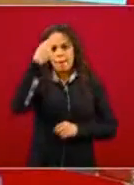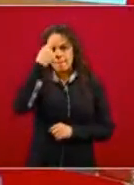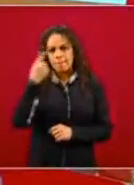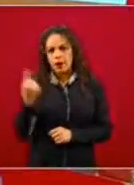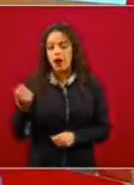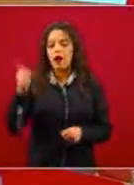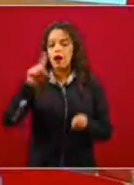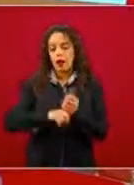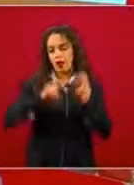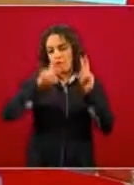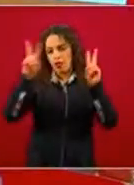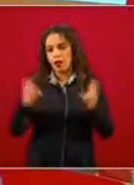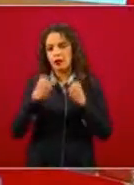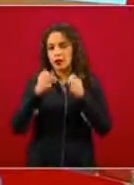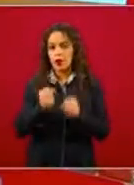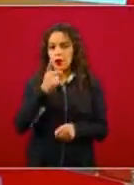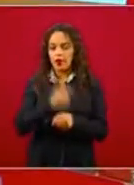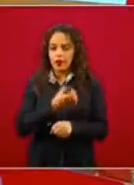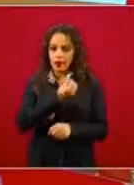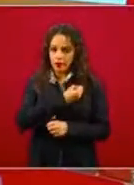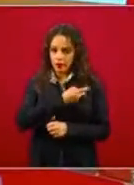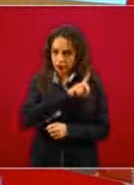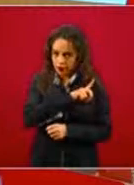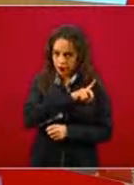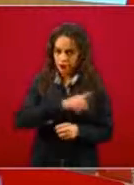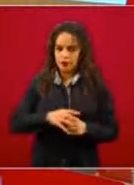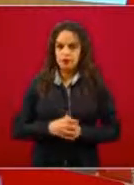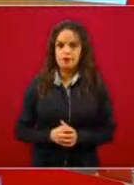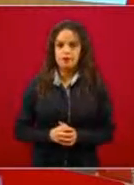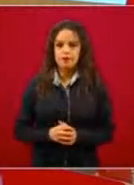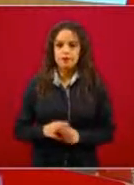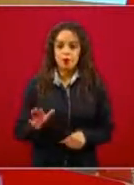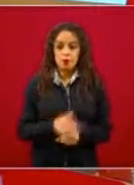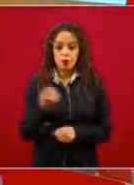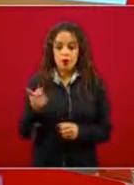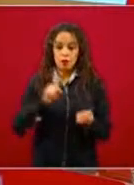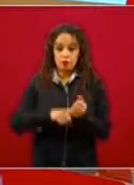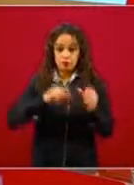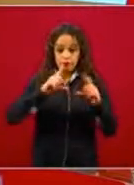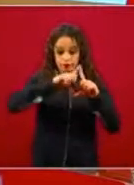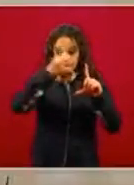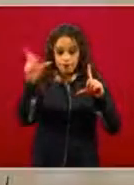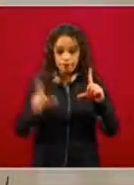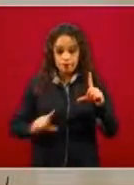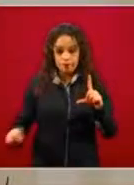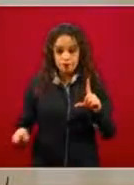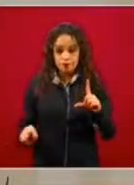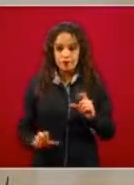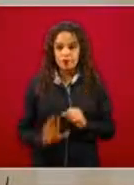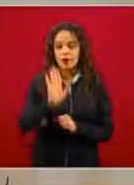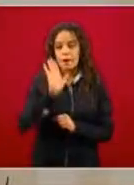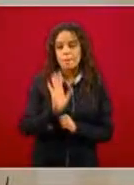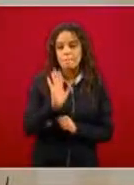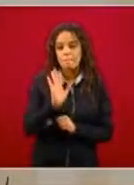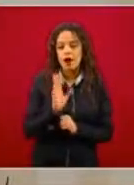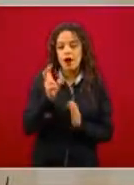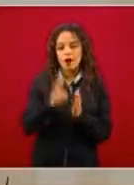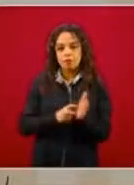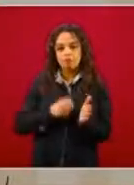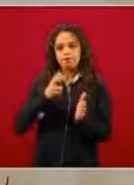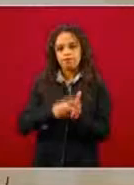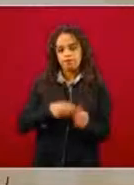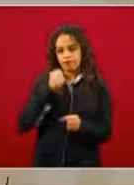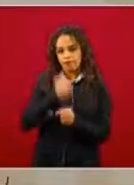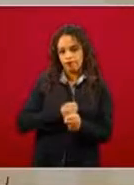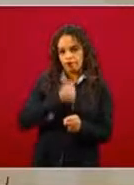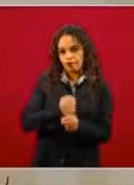stage. And we do take this measure as a sanitary measure because as a country, we're